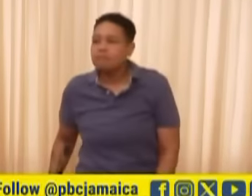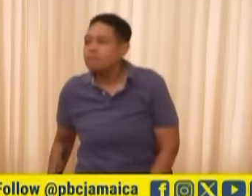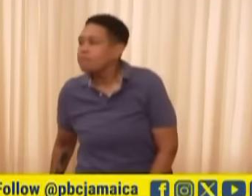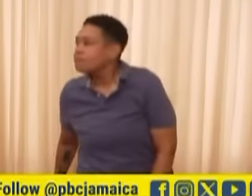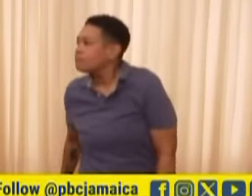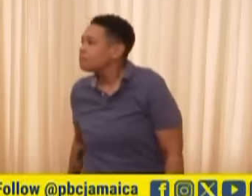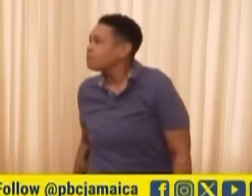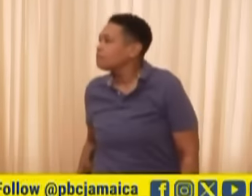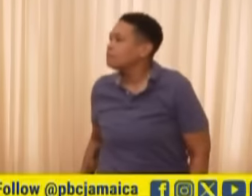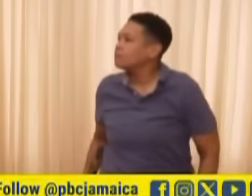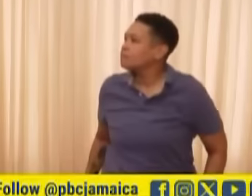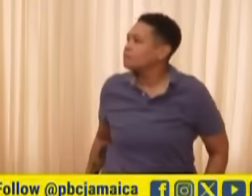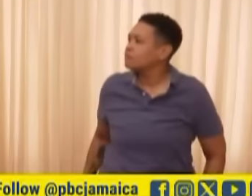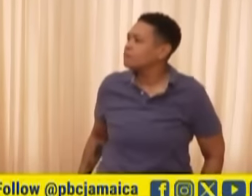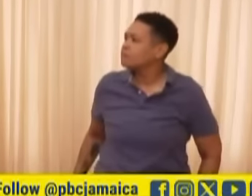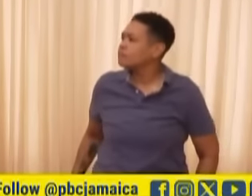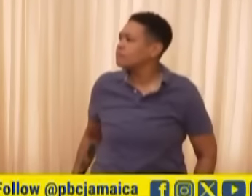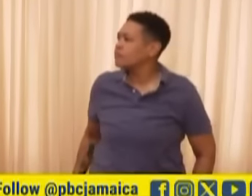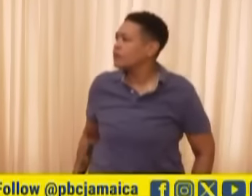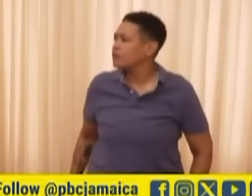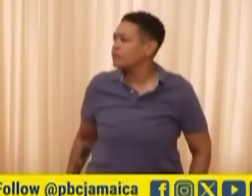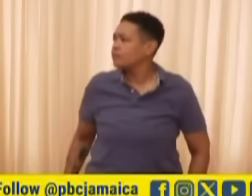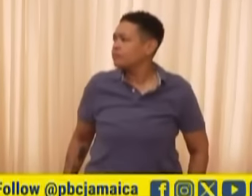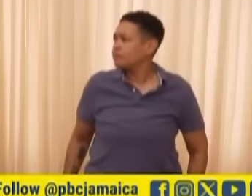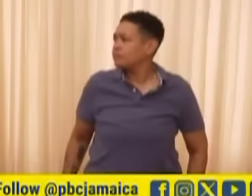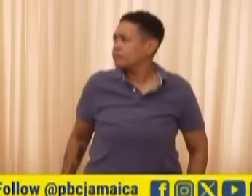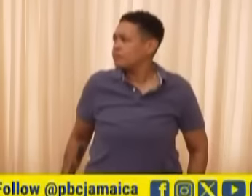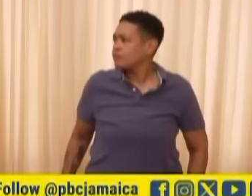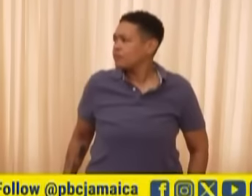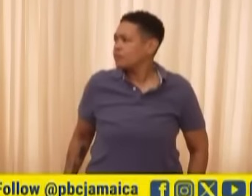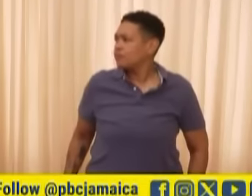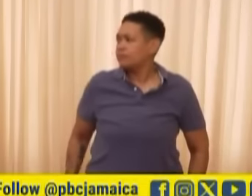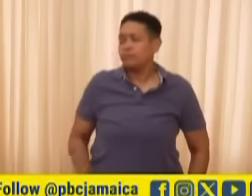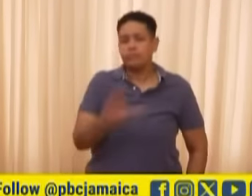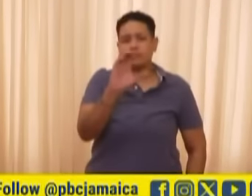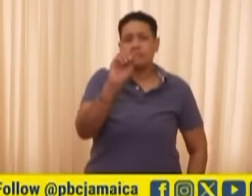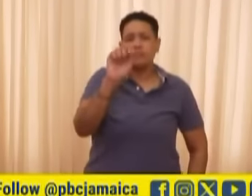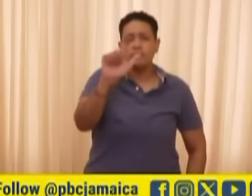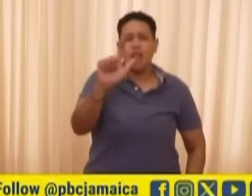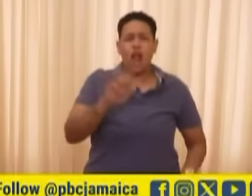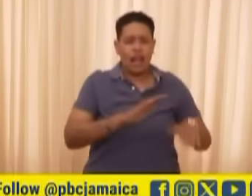now, the coastline areas? coastal areas. Coastal areas.